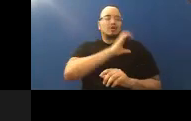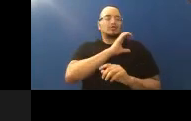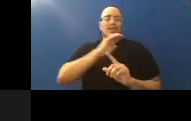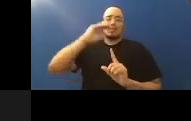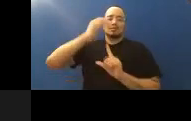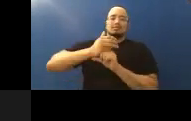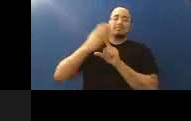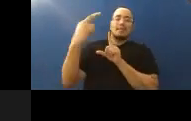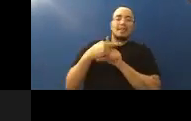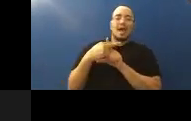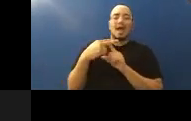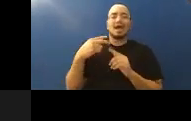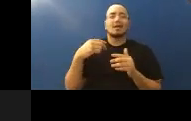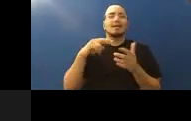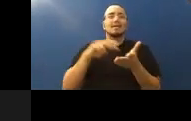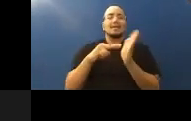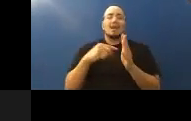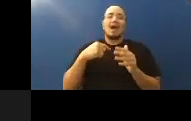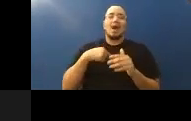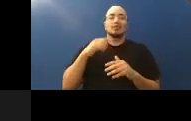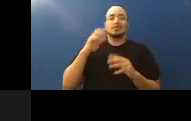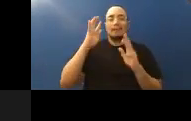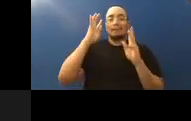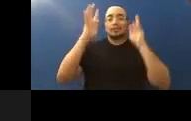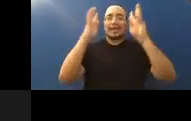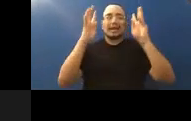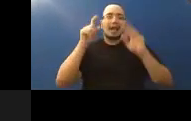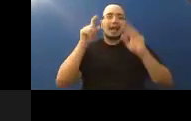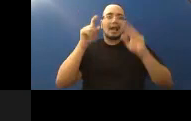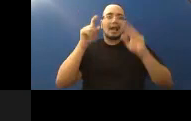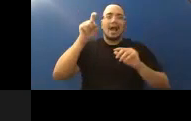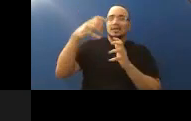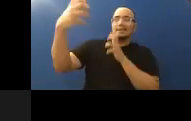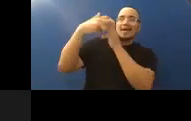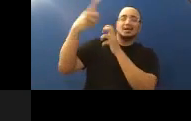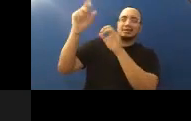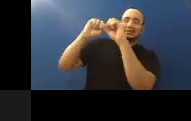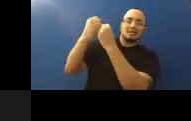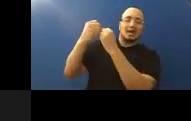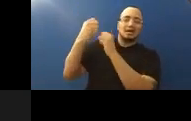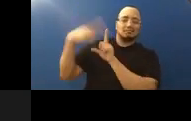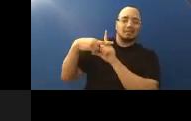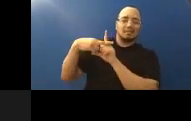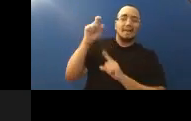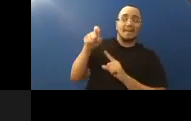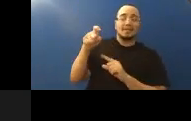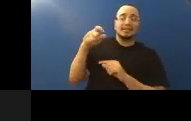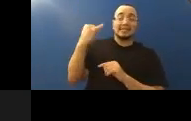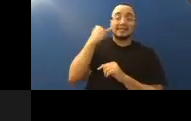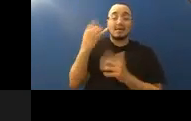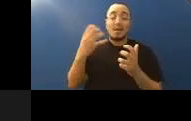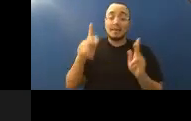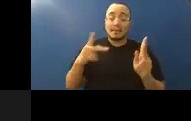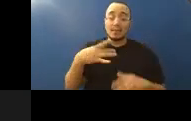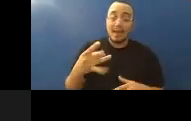me pretending to be something I thought I had to be in order to fit in, right? In order to fit into this